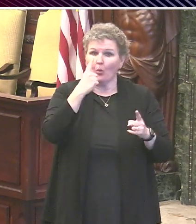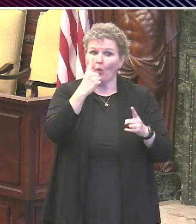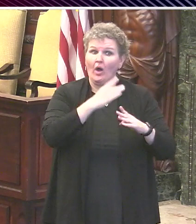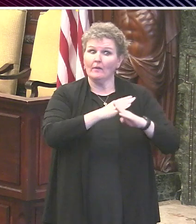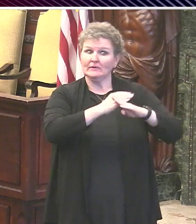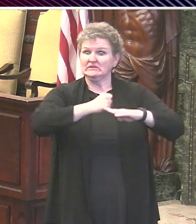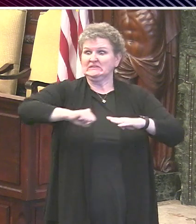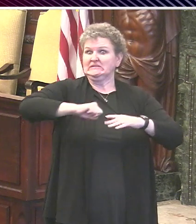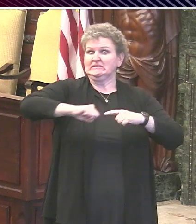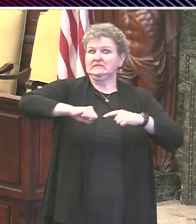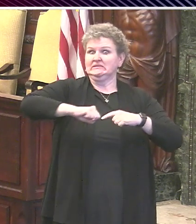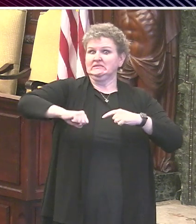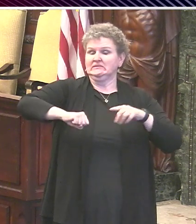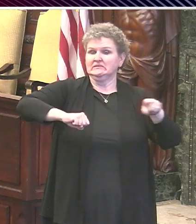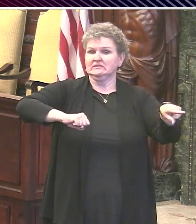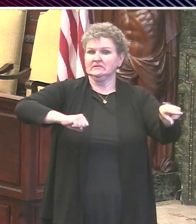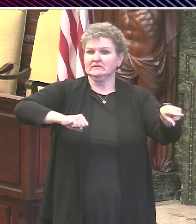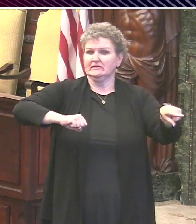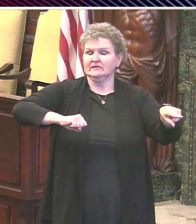amongst the